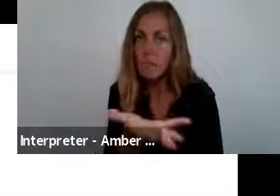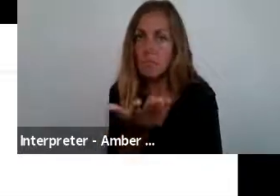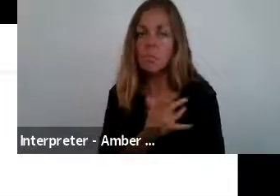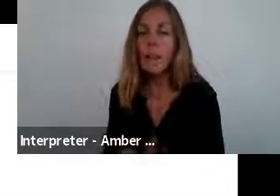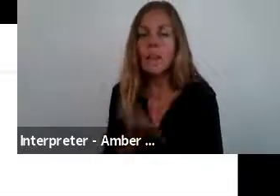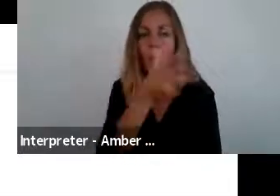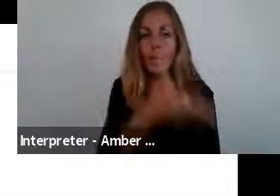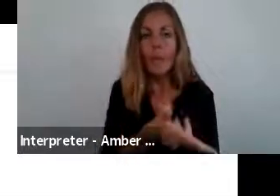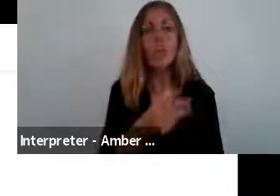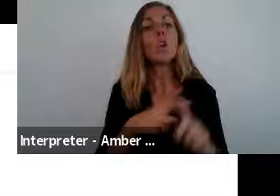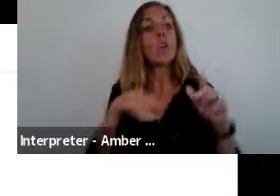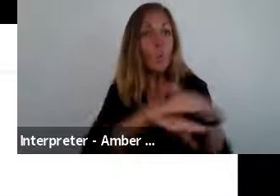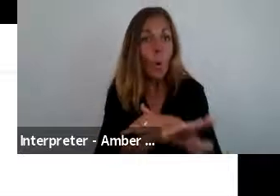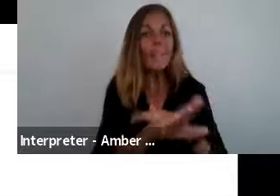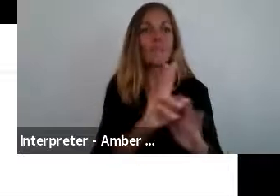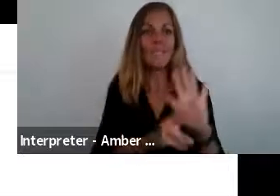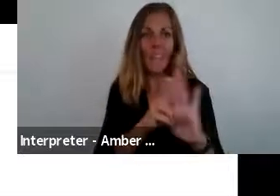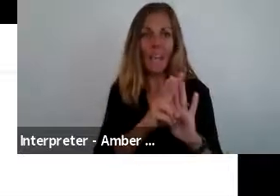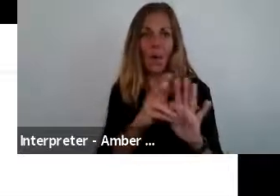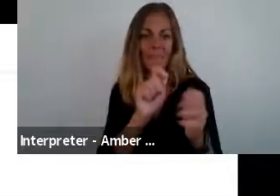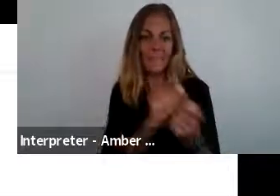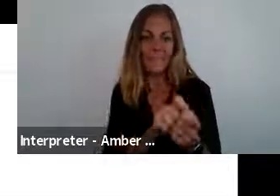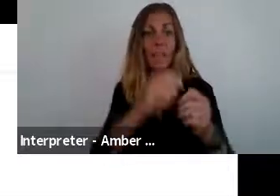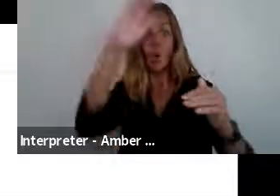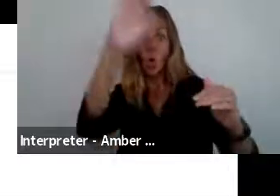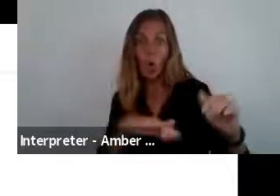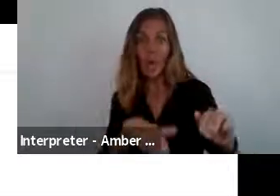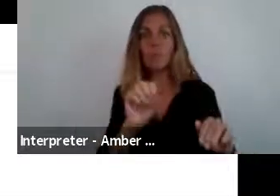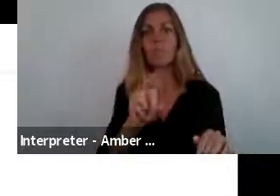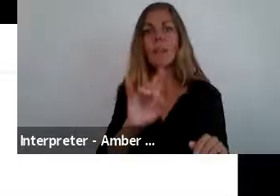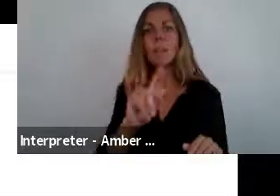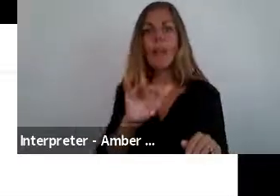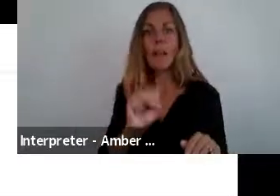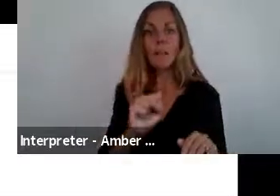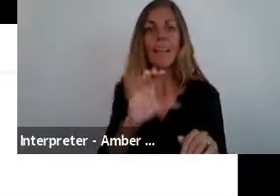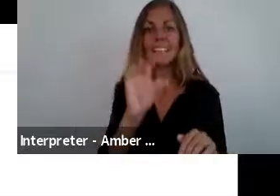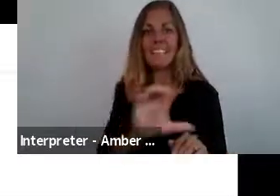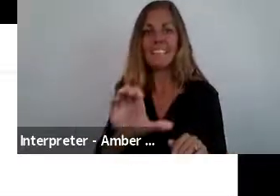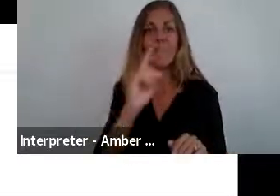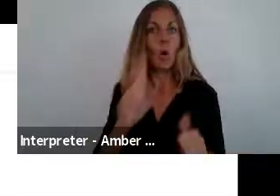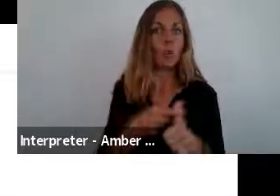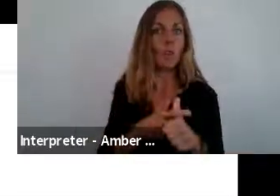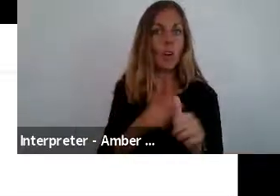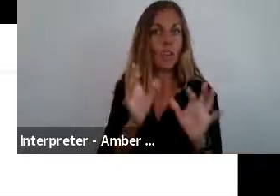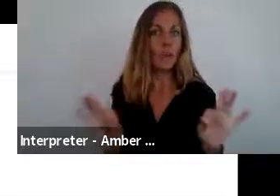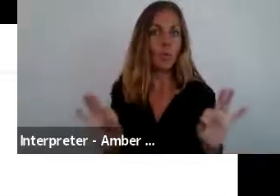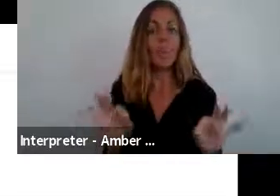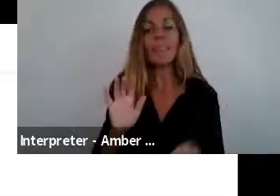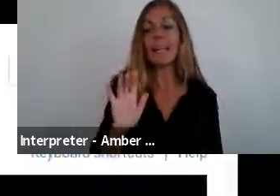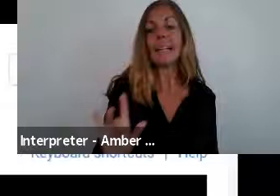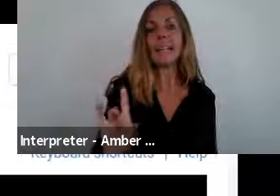video details, down to this subtitles and CC for original video language menu. Click edit in Classic